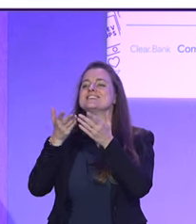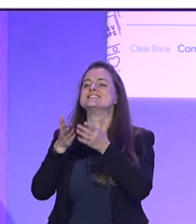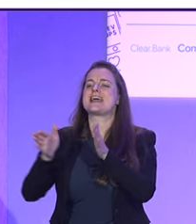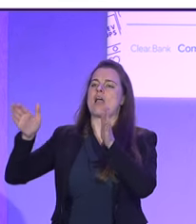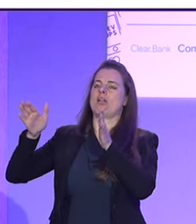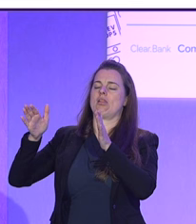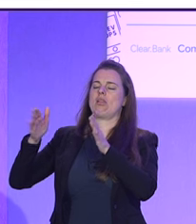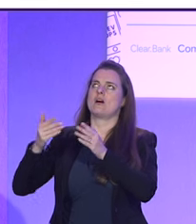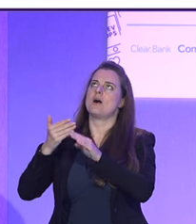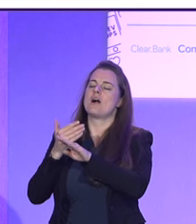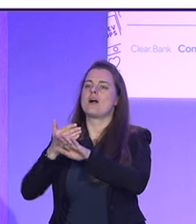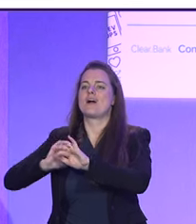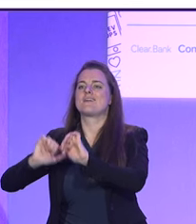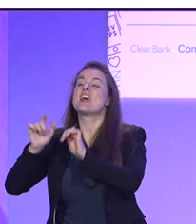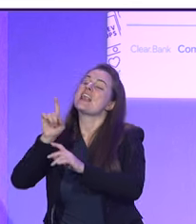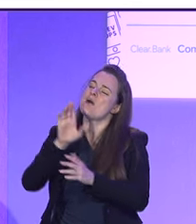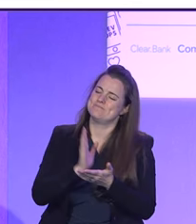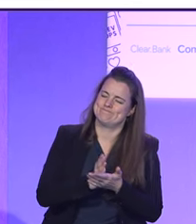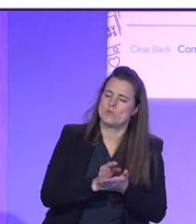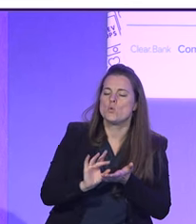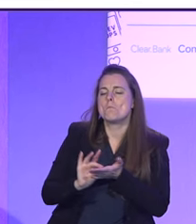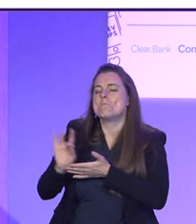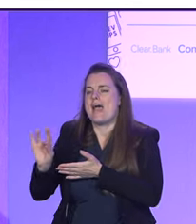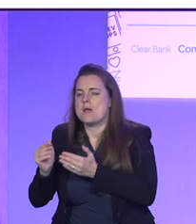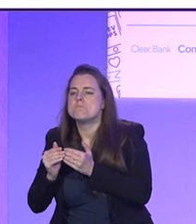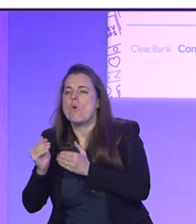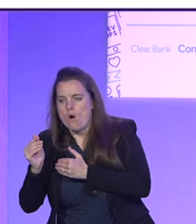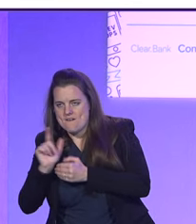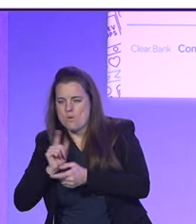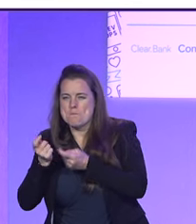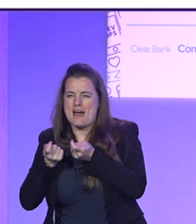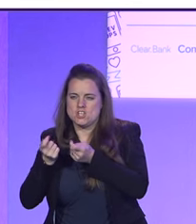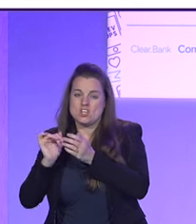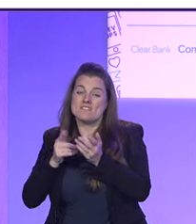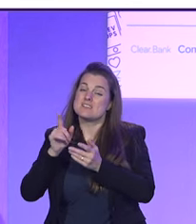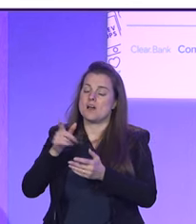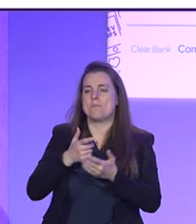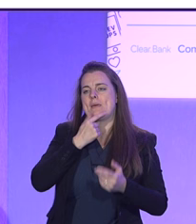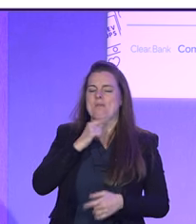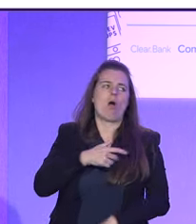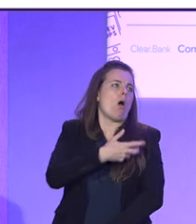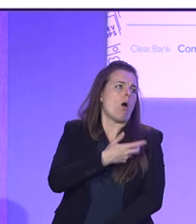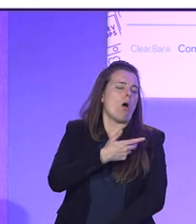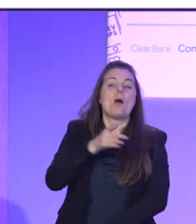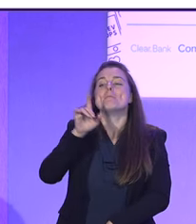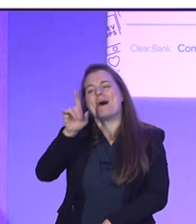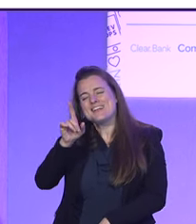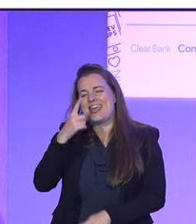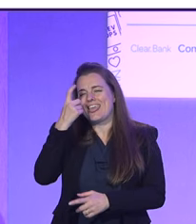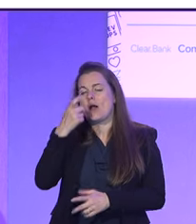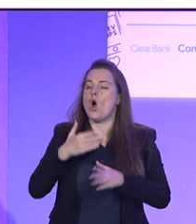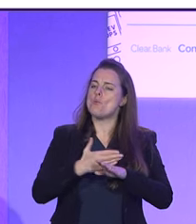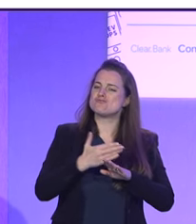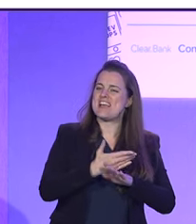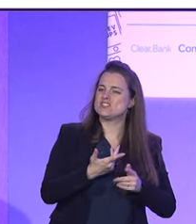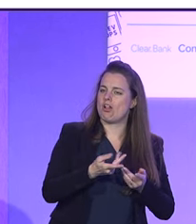more for these services. This is what often people complain, but often people don't take into account the operational costs. And as someone said